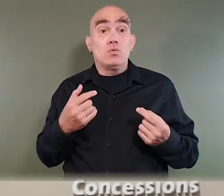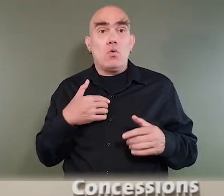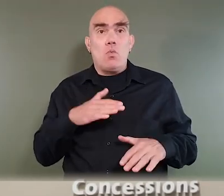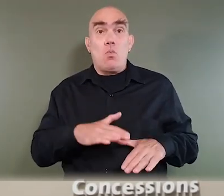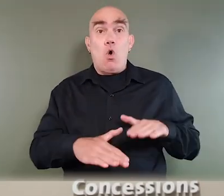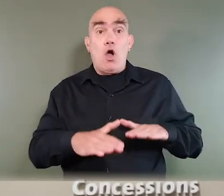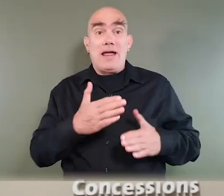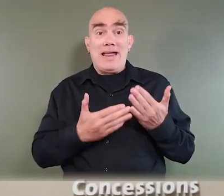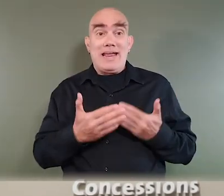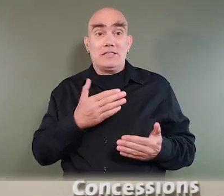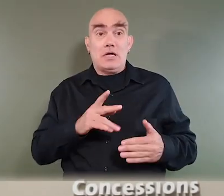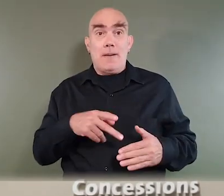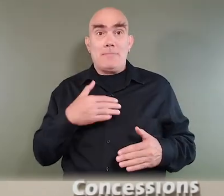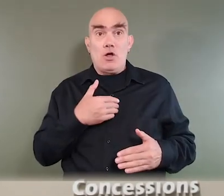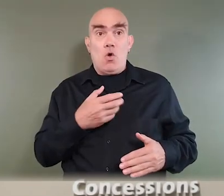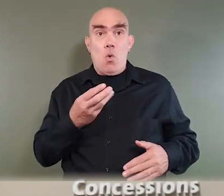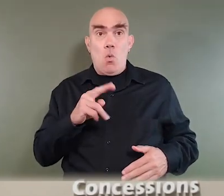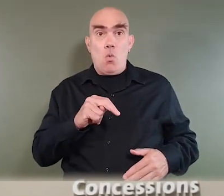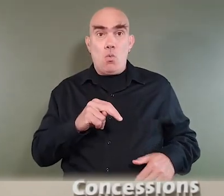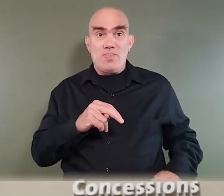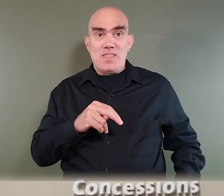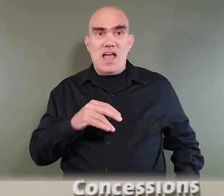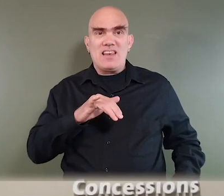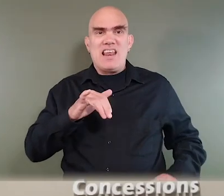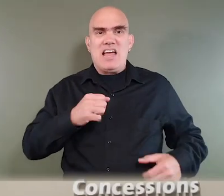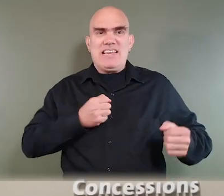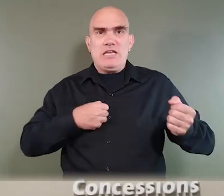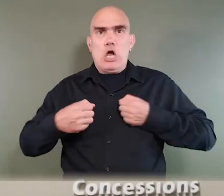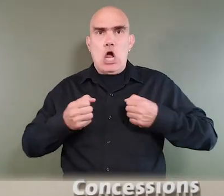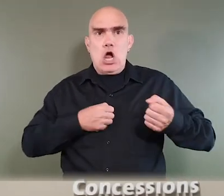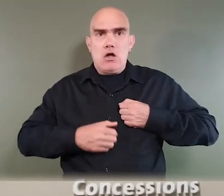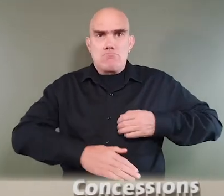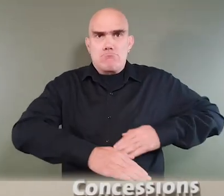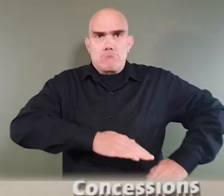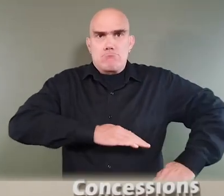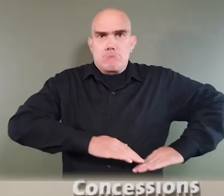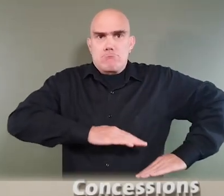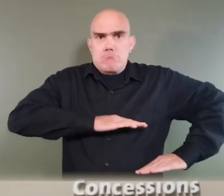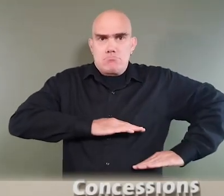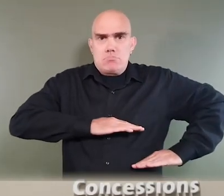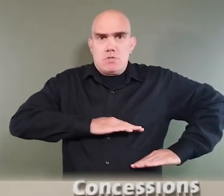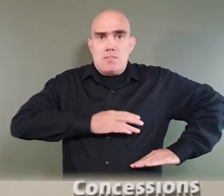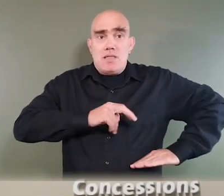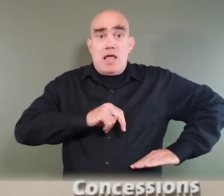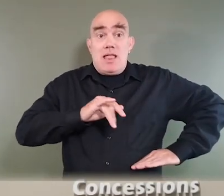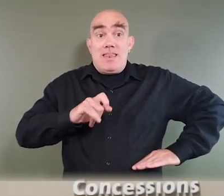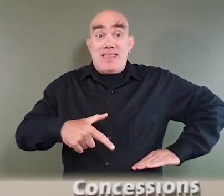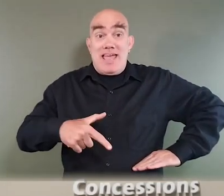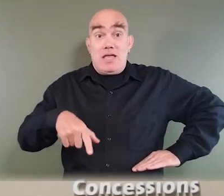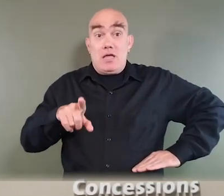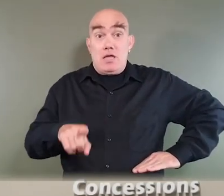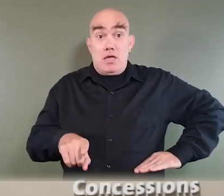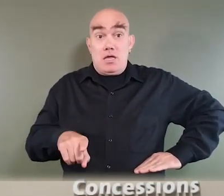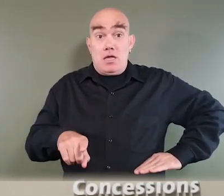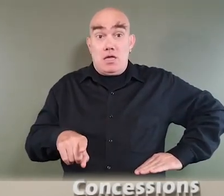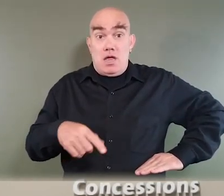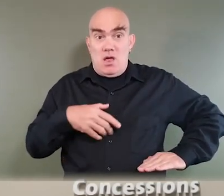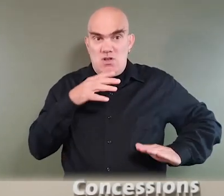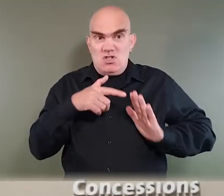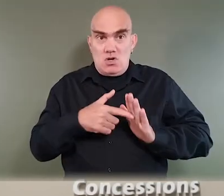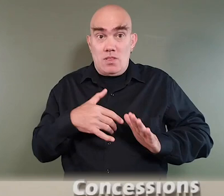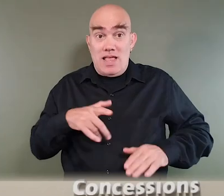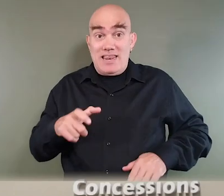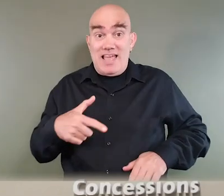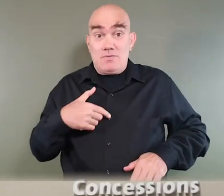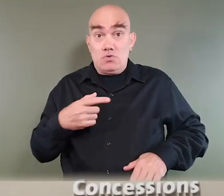thigh. King Kong, climb up. And then you're going to take the leg that's extended, and I'm going to even show, I'm going to take that leg and I'm going to place